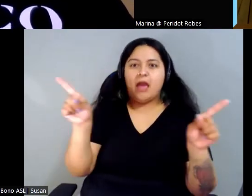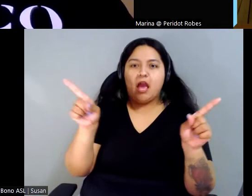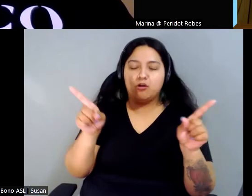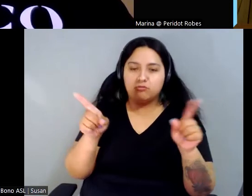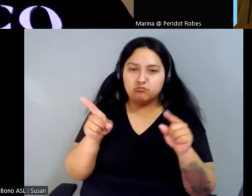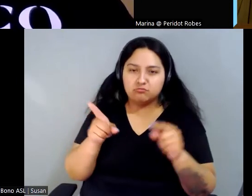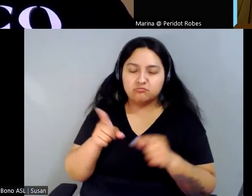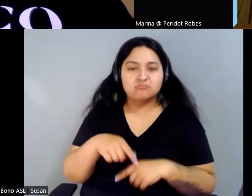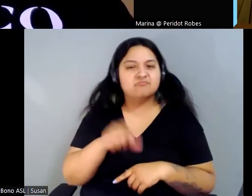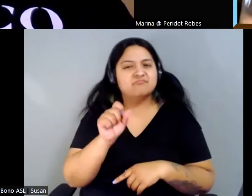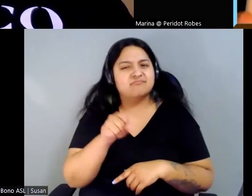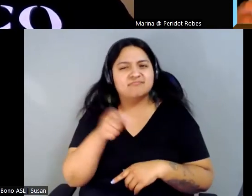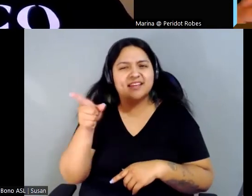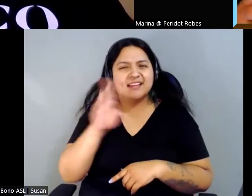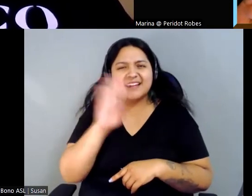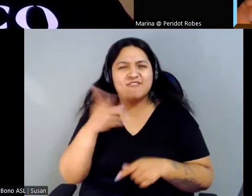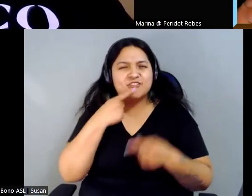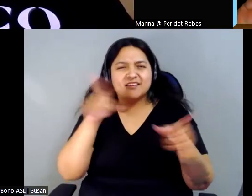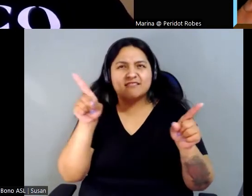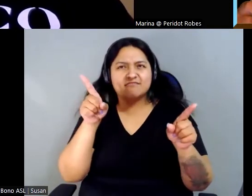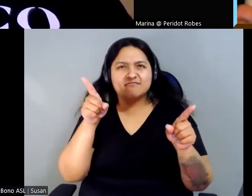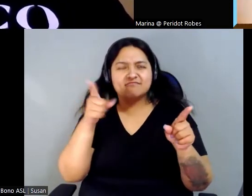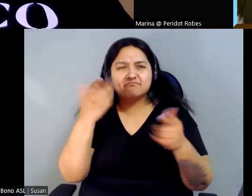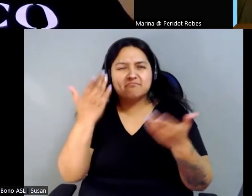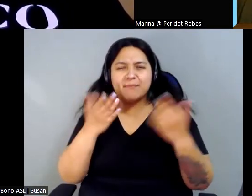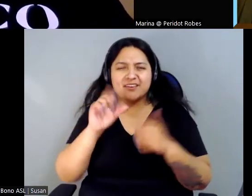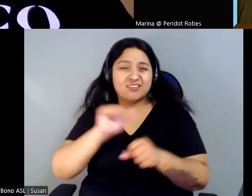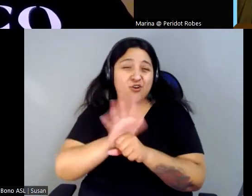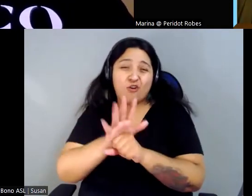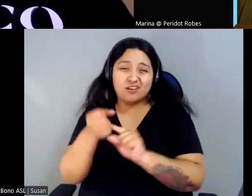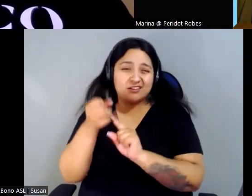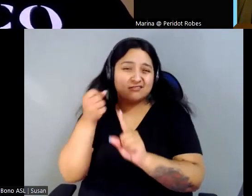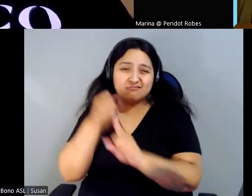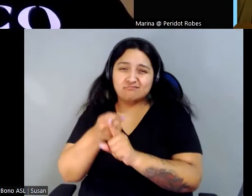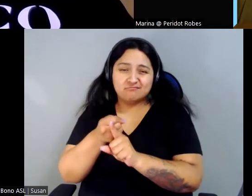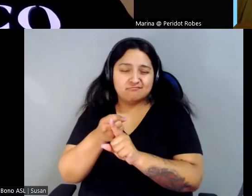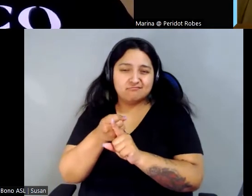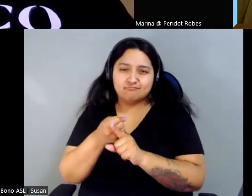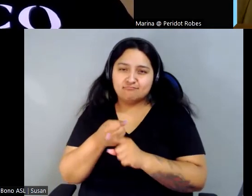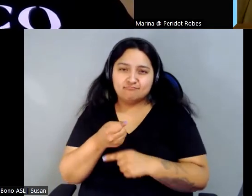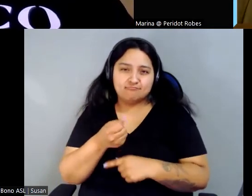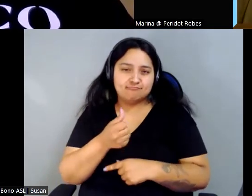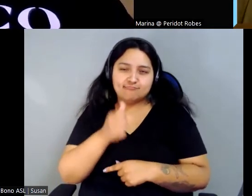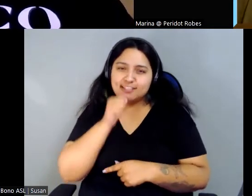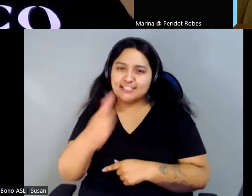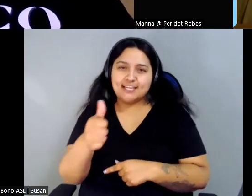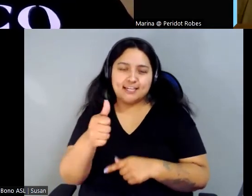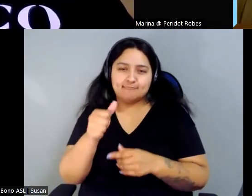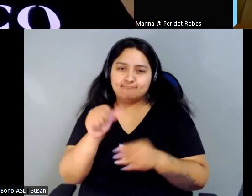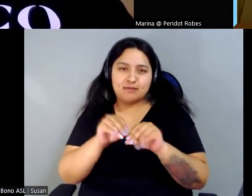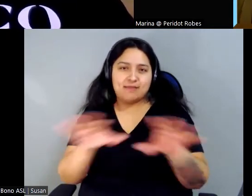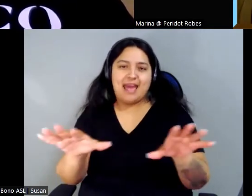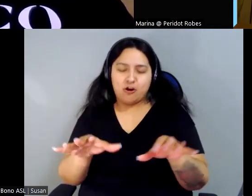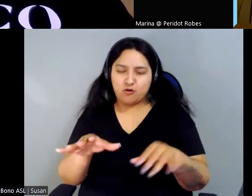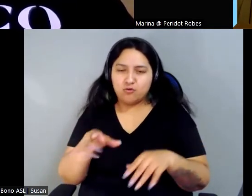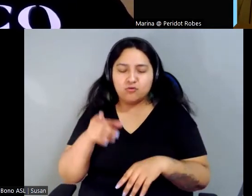Yeah, they never came out. I don't know if it was COVID or what happened, but yeah, I did fit for the 5X. They were going to go up to 7.